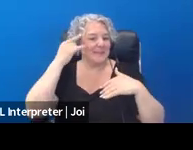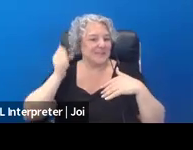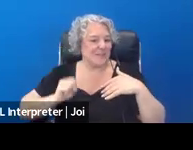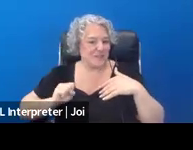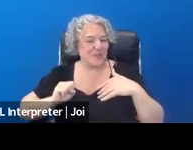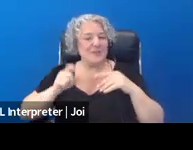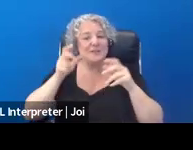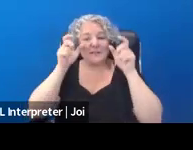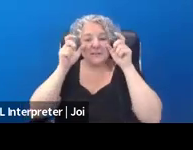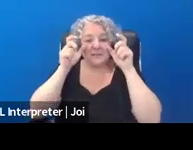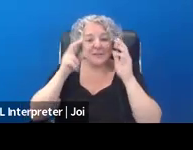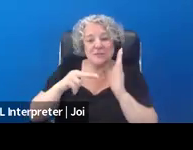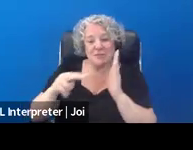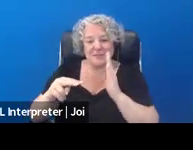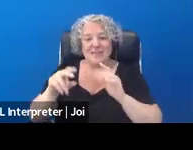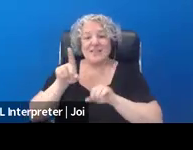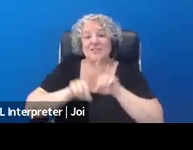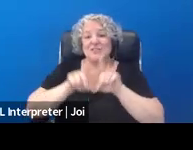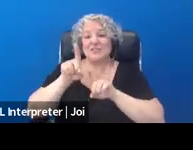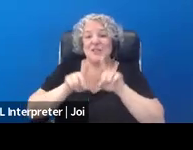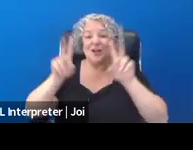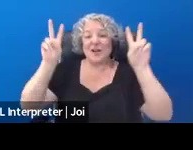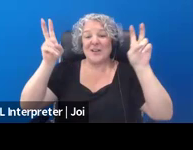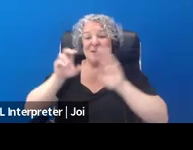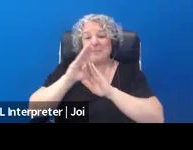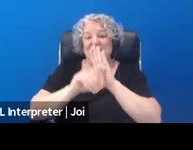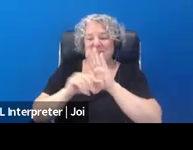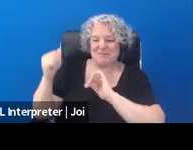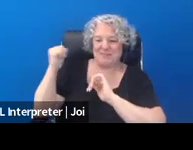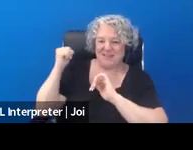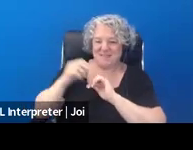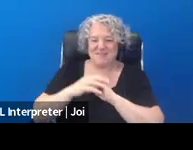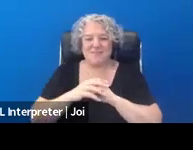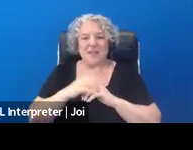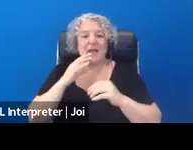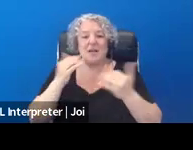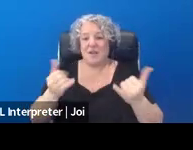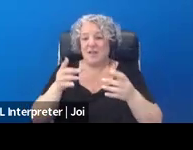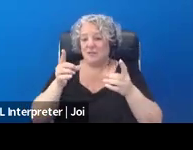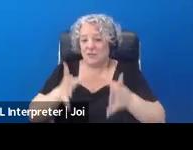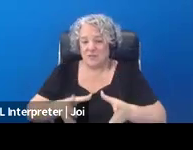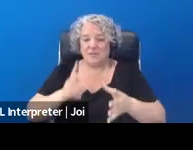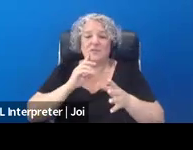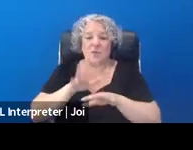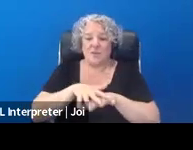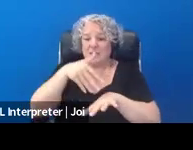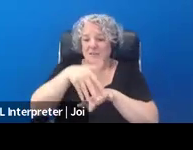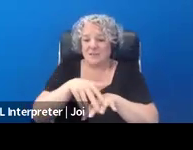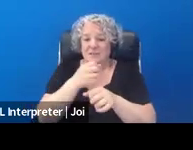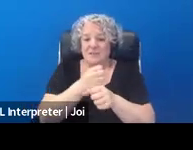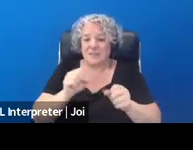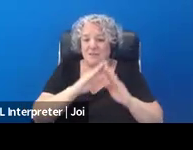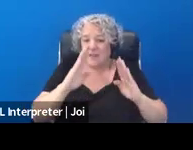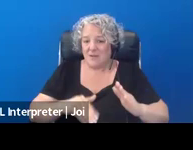glasses, and a STARS theme behind me. I'm currently the director for STARS, the Indigenous Safe Housing Center,